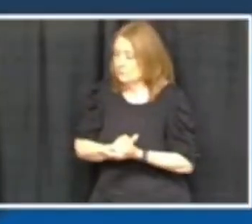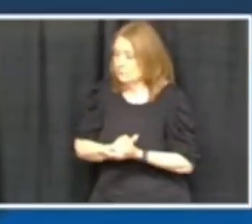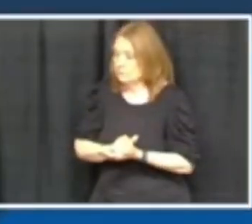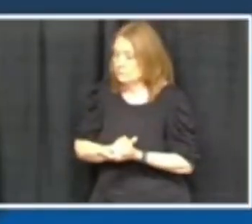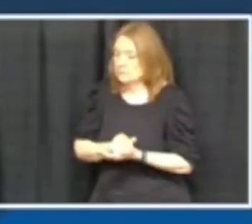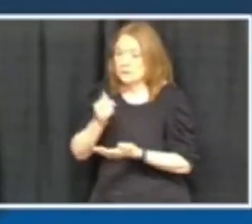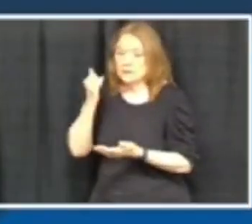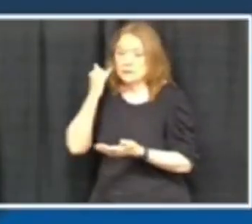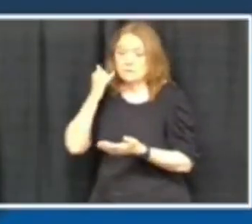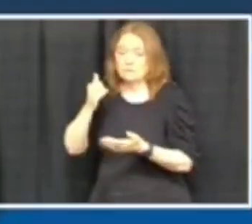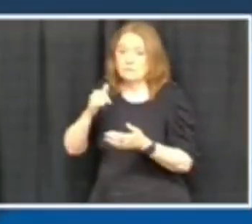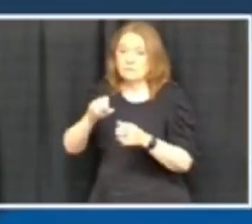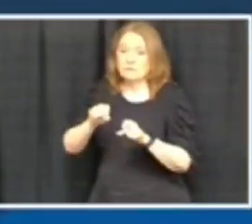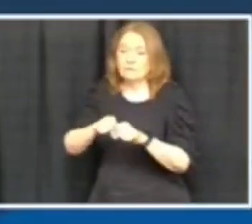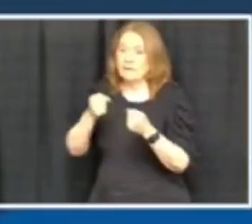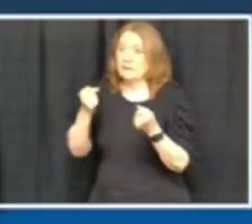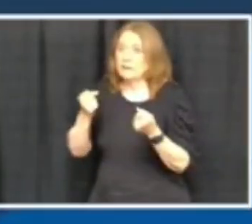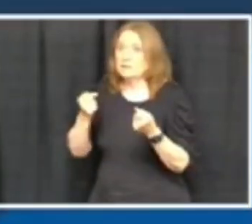Whether it violates